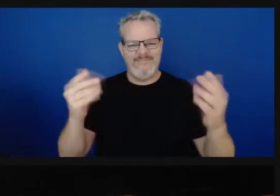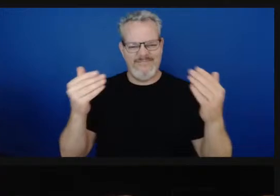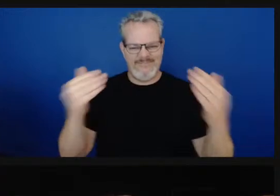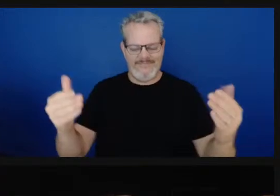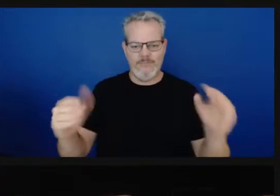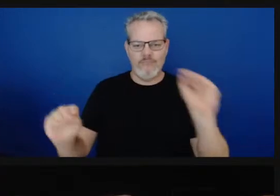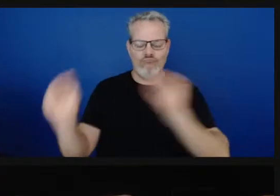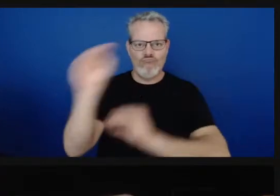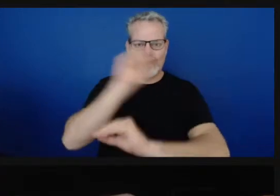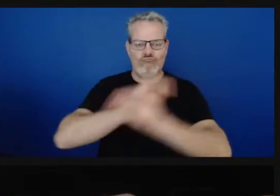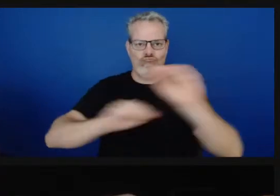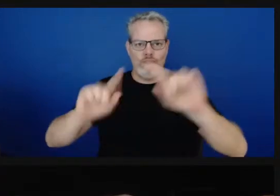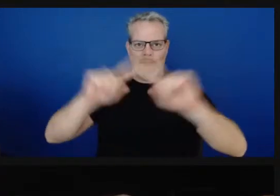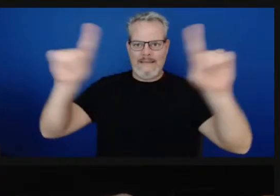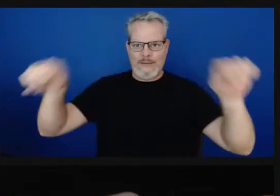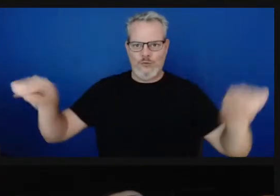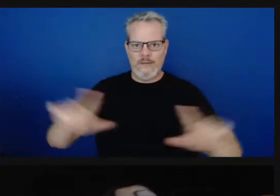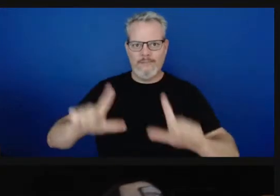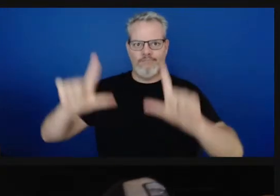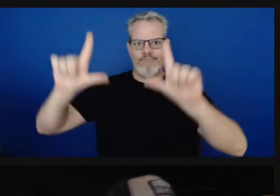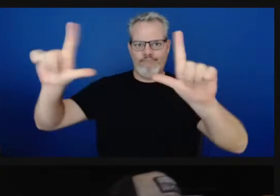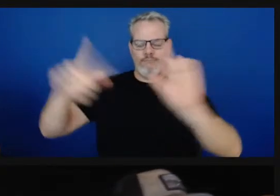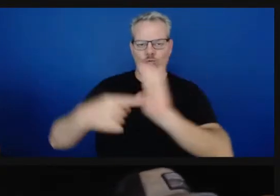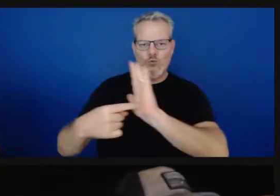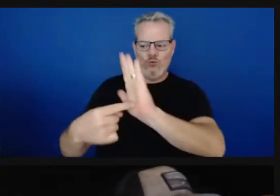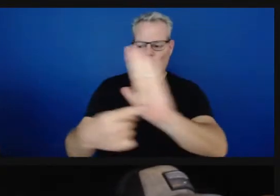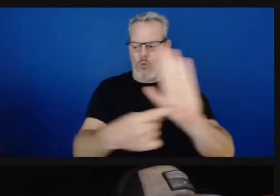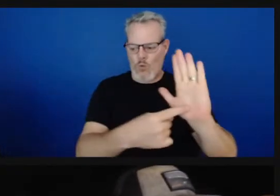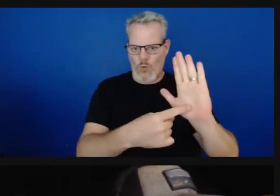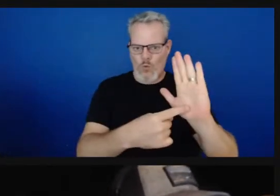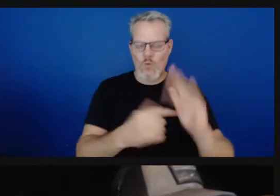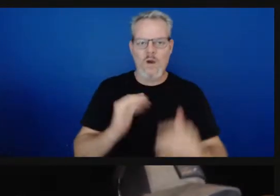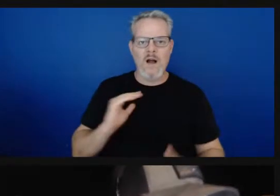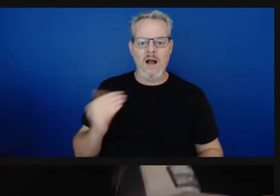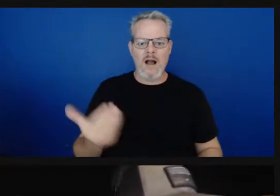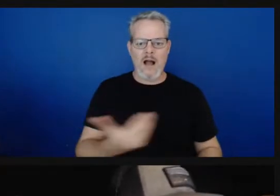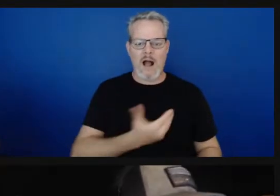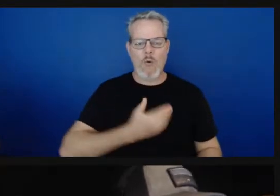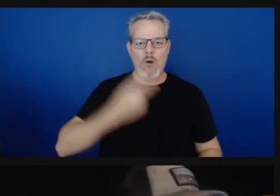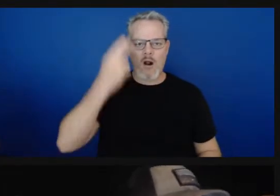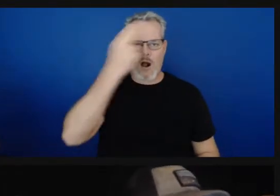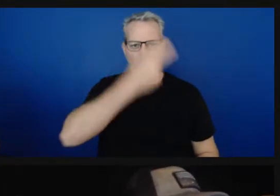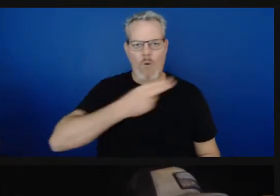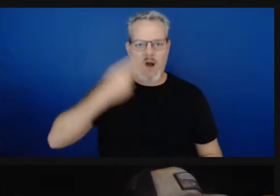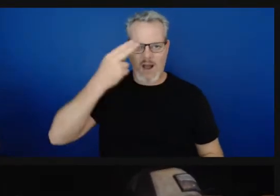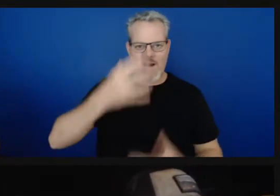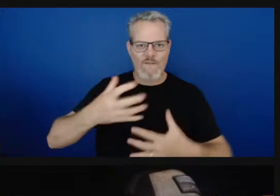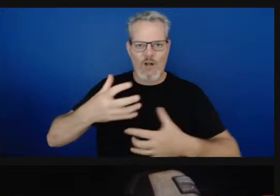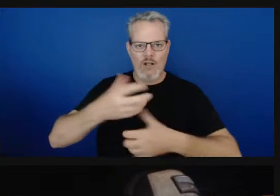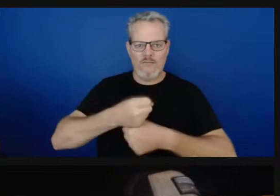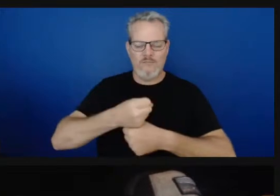for everyone and put up our Hawaiian volcano summary.